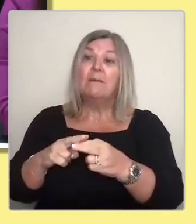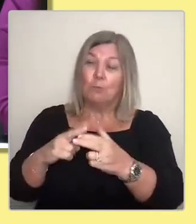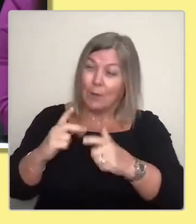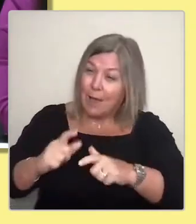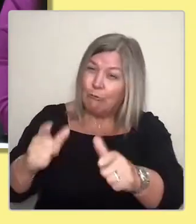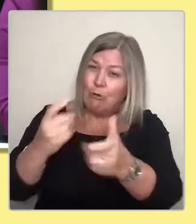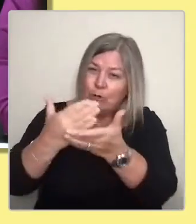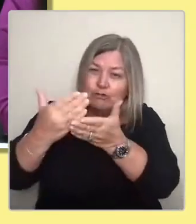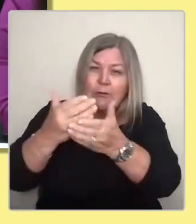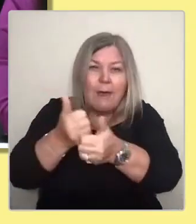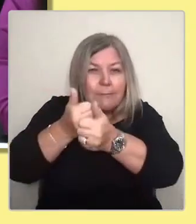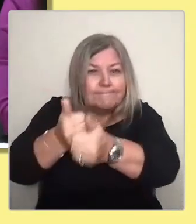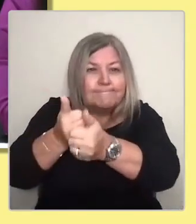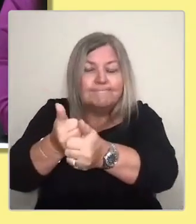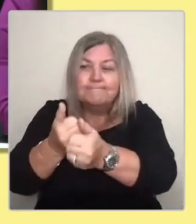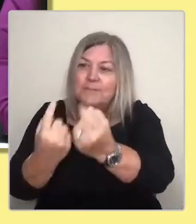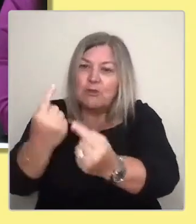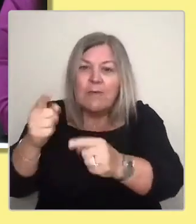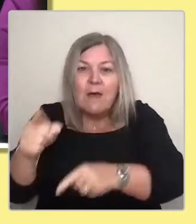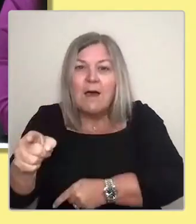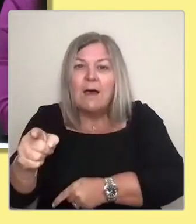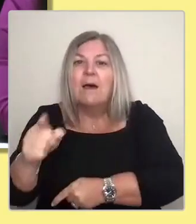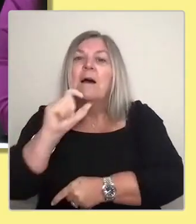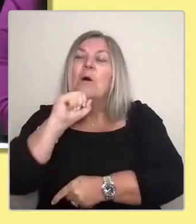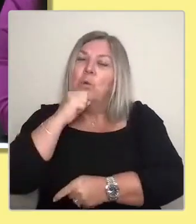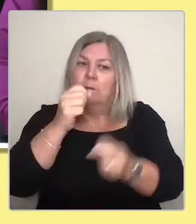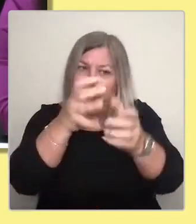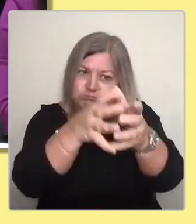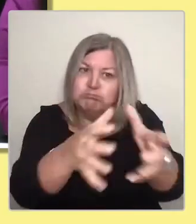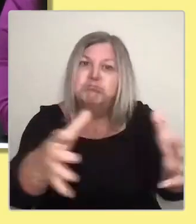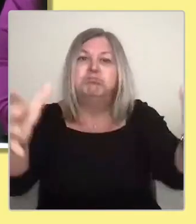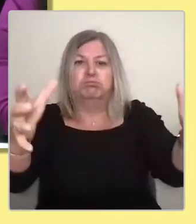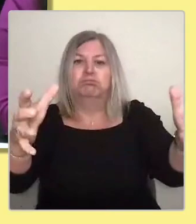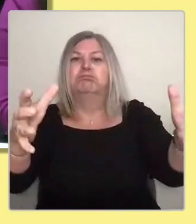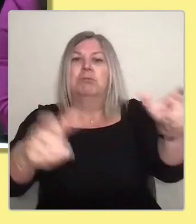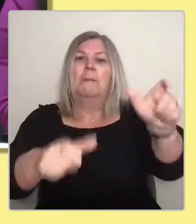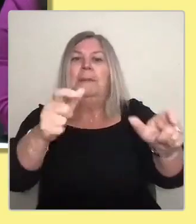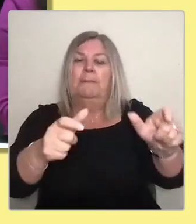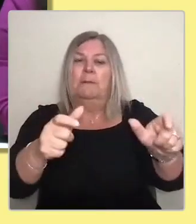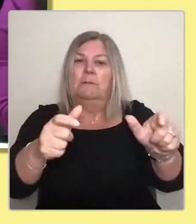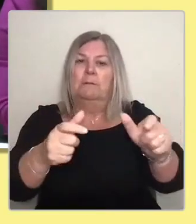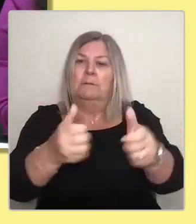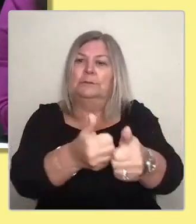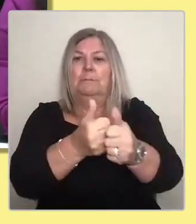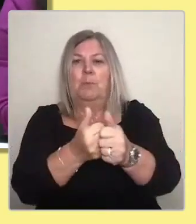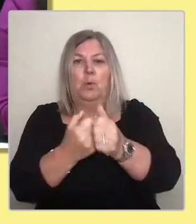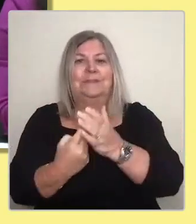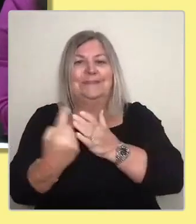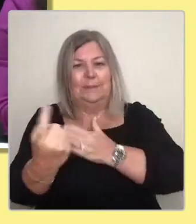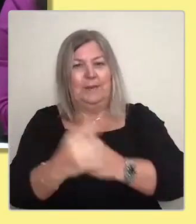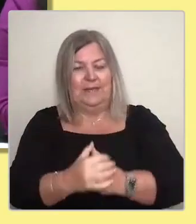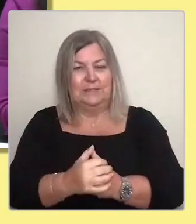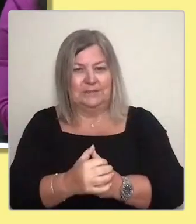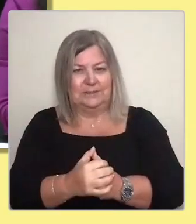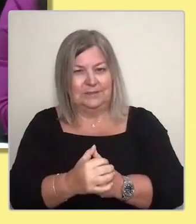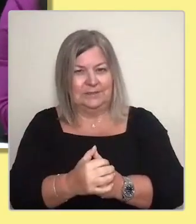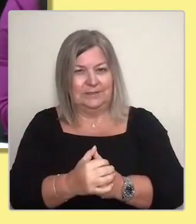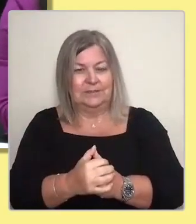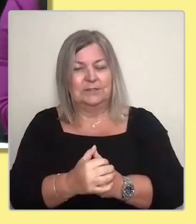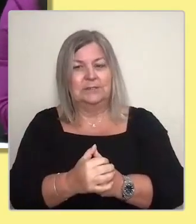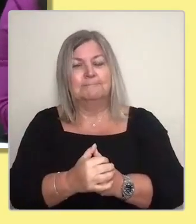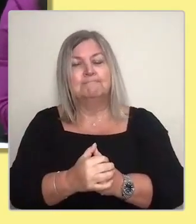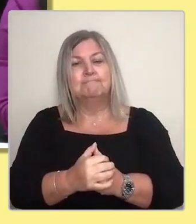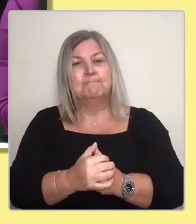our cause. I believe I can grow that movement, can reach across the divide, and importantly, inspire people. But let me say this